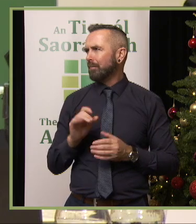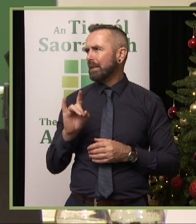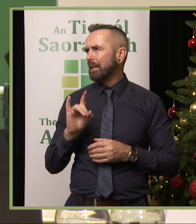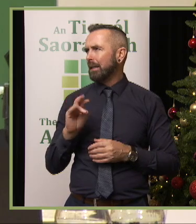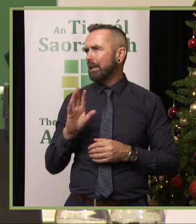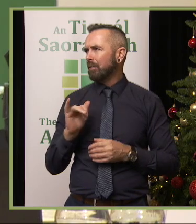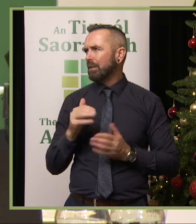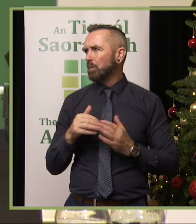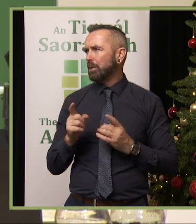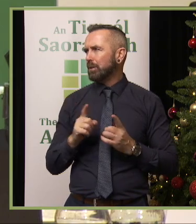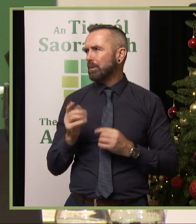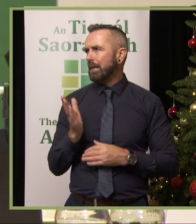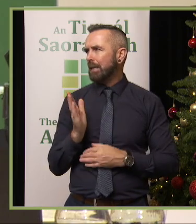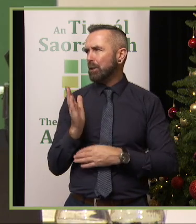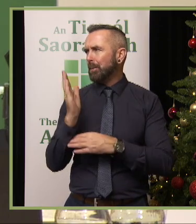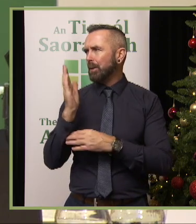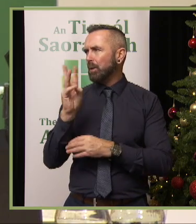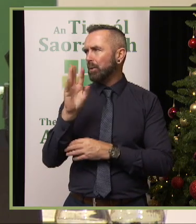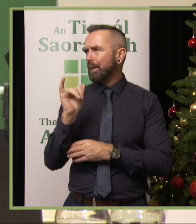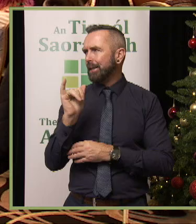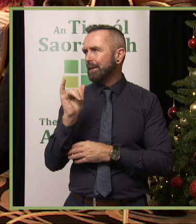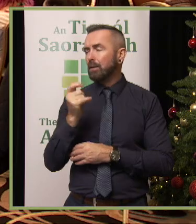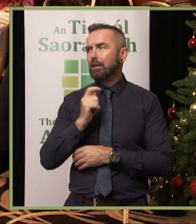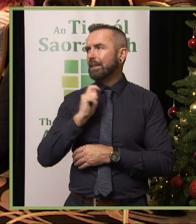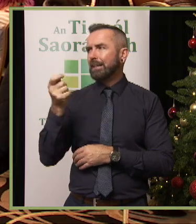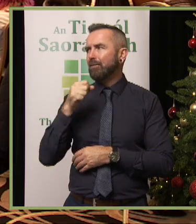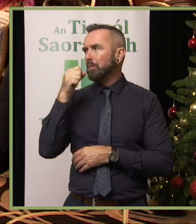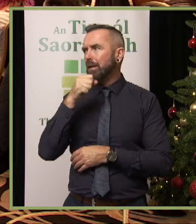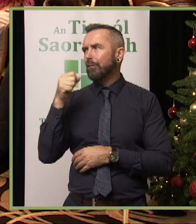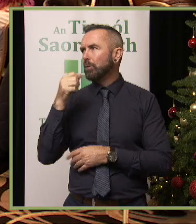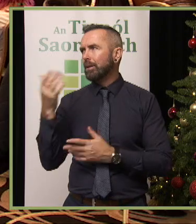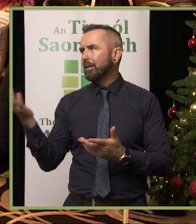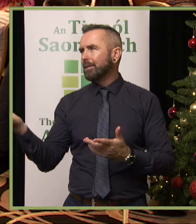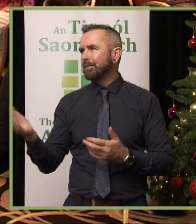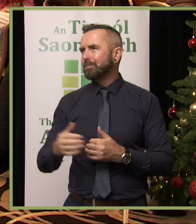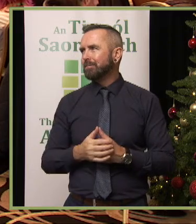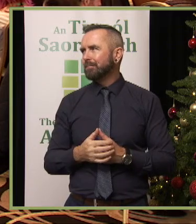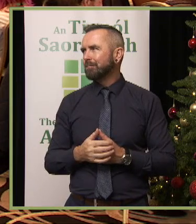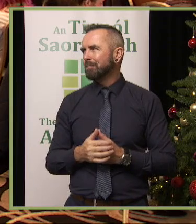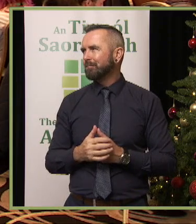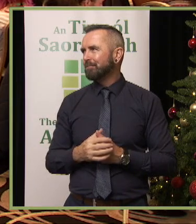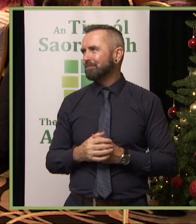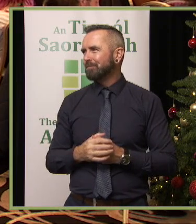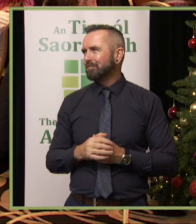the microphone. Just give Hilary the microphone, and then we'll come to Adele in 7.